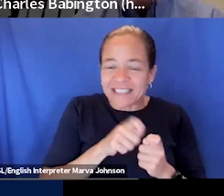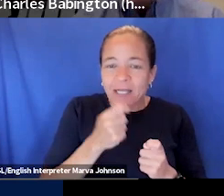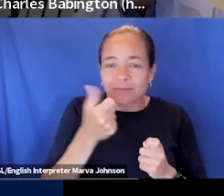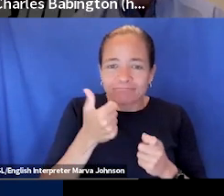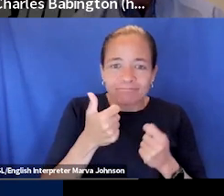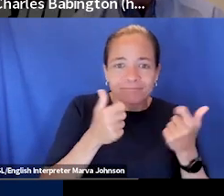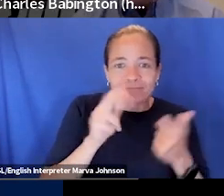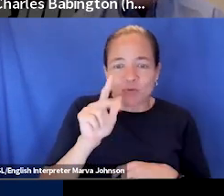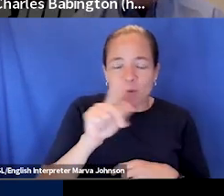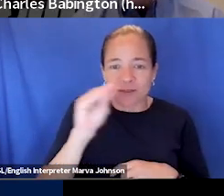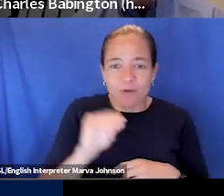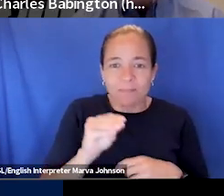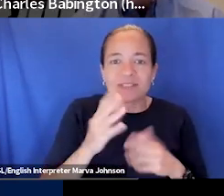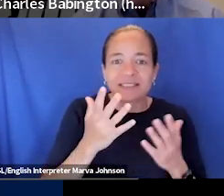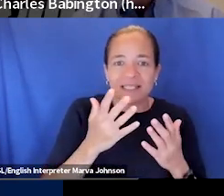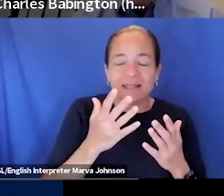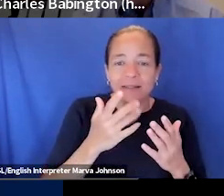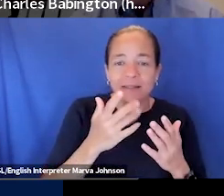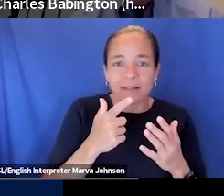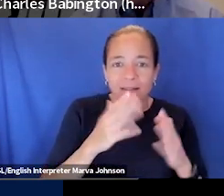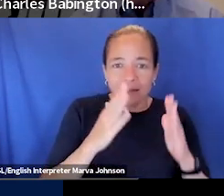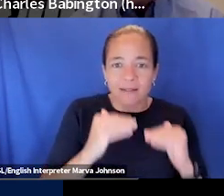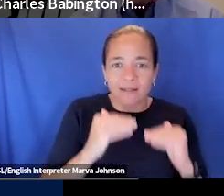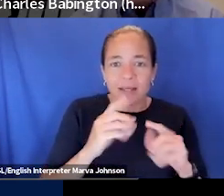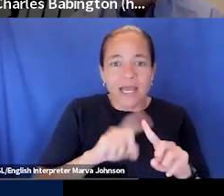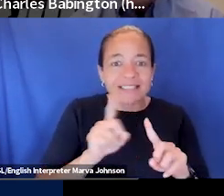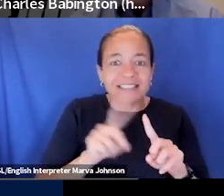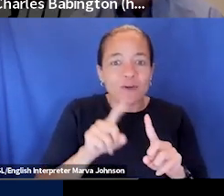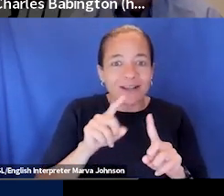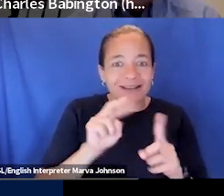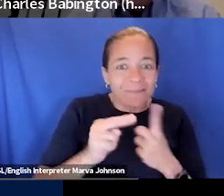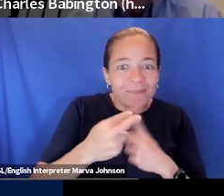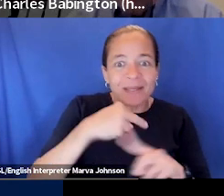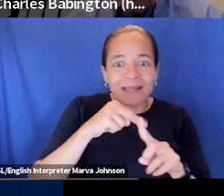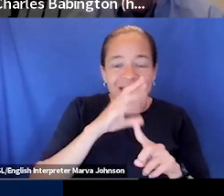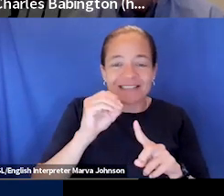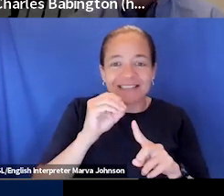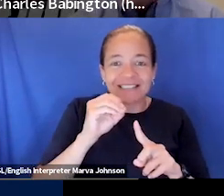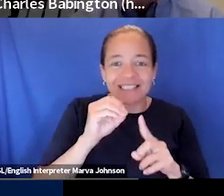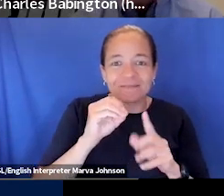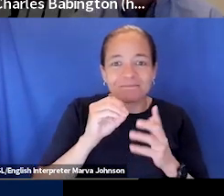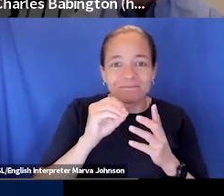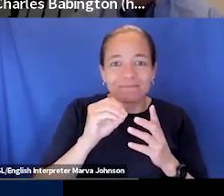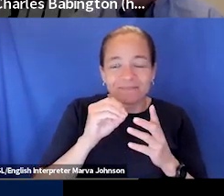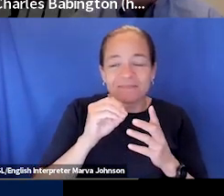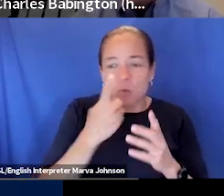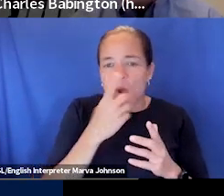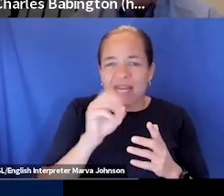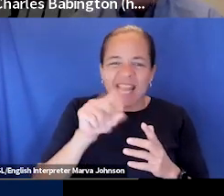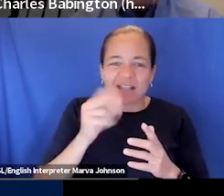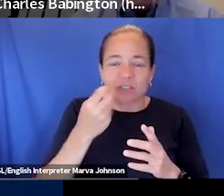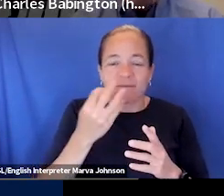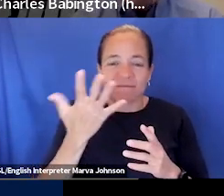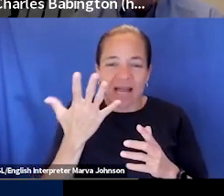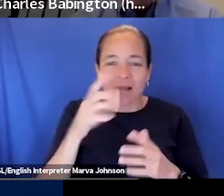quarter. Coping with varying opinions and styles in your organization, about 1 out of 5, 21%.